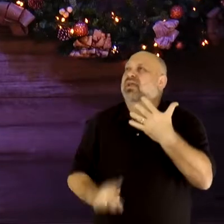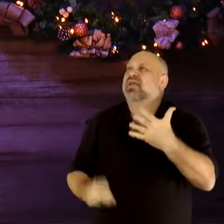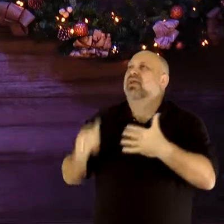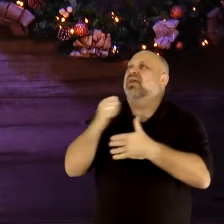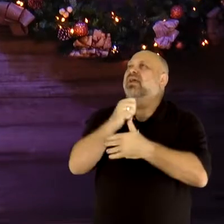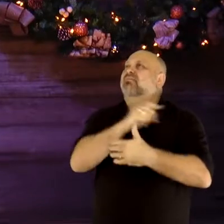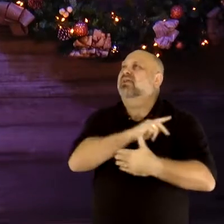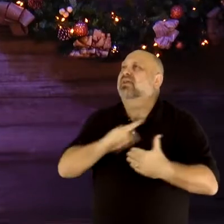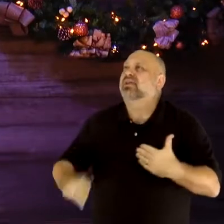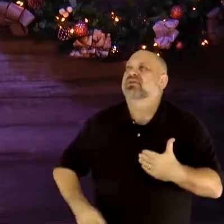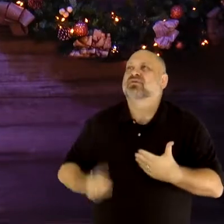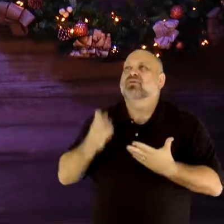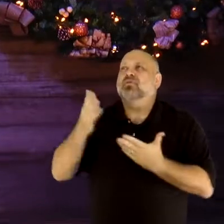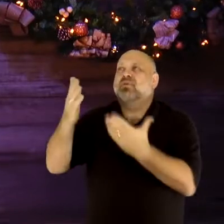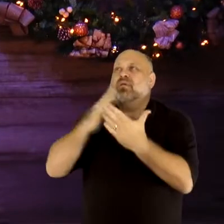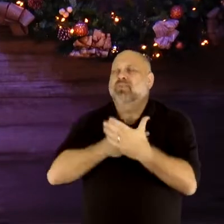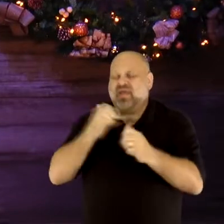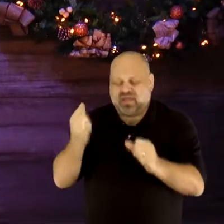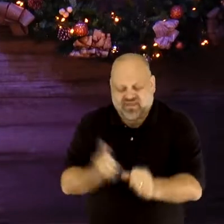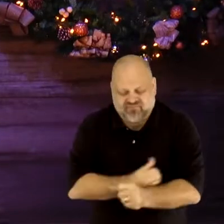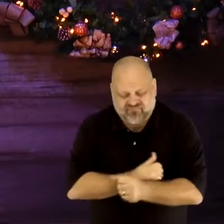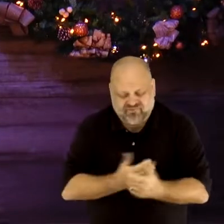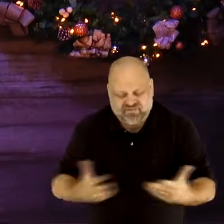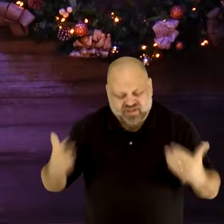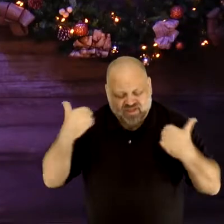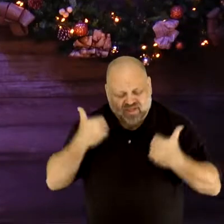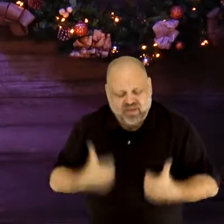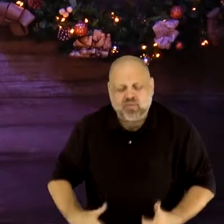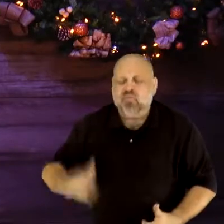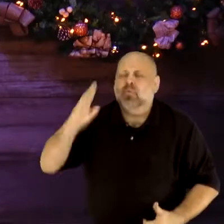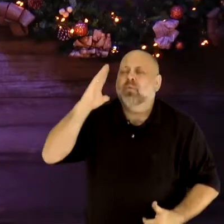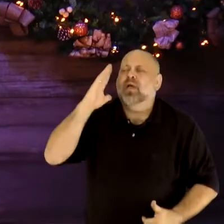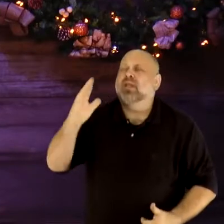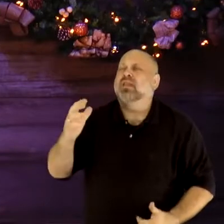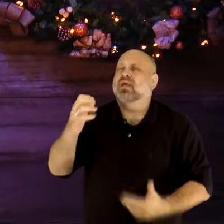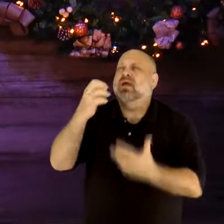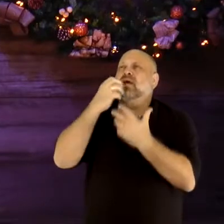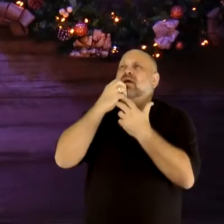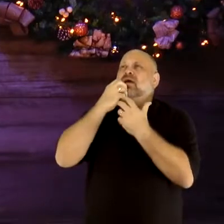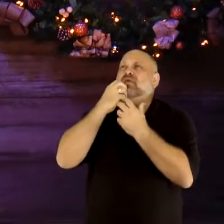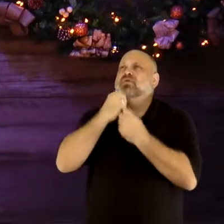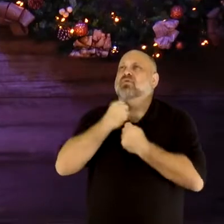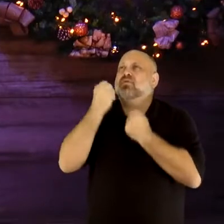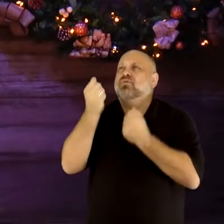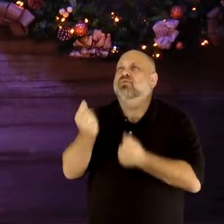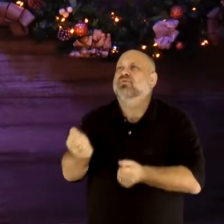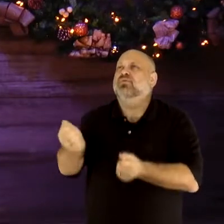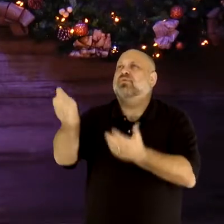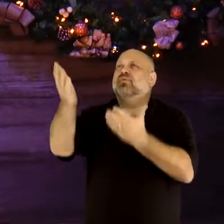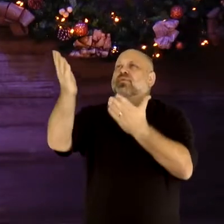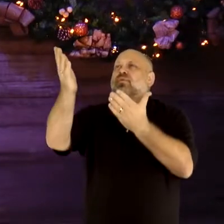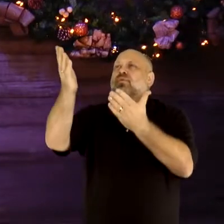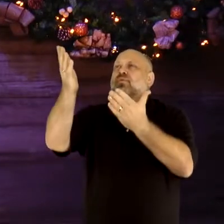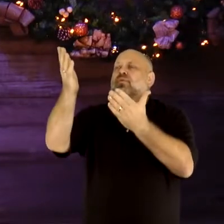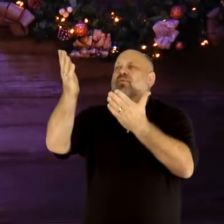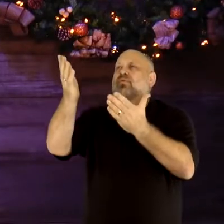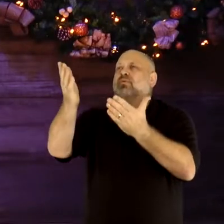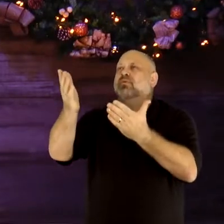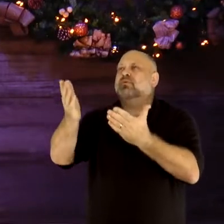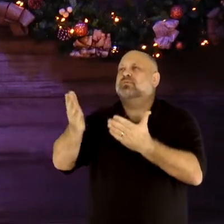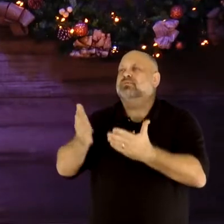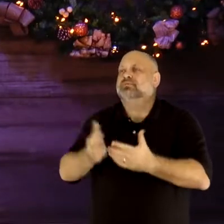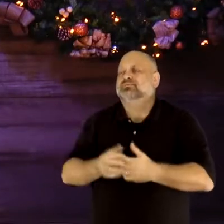You are my everything, and I will adore you.